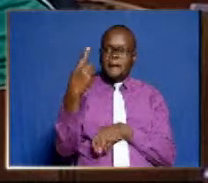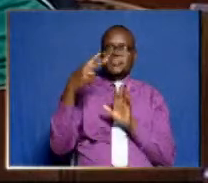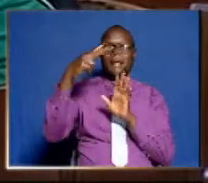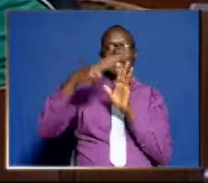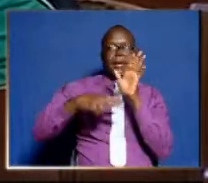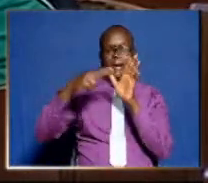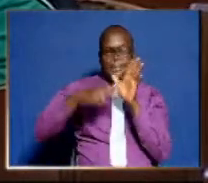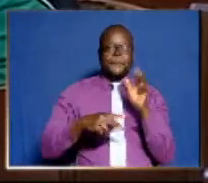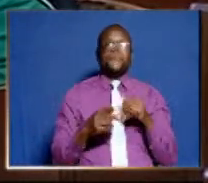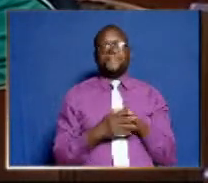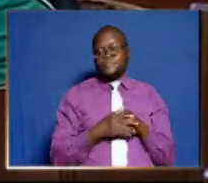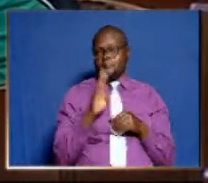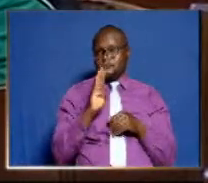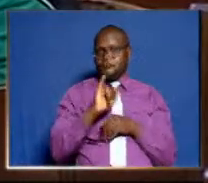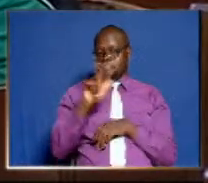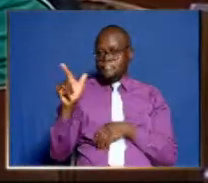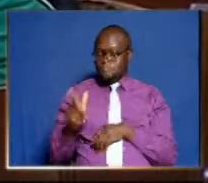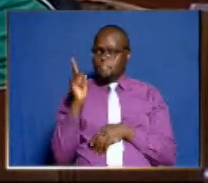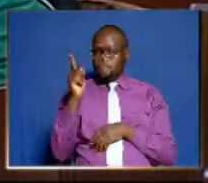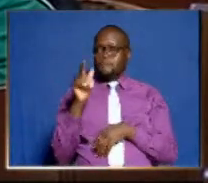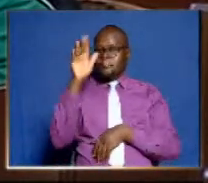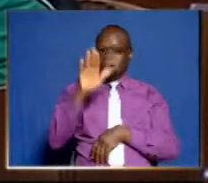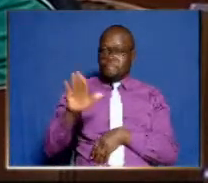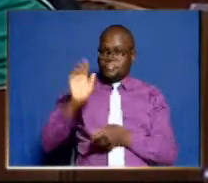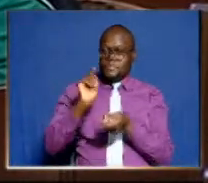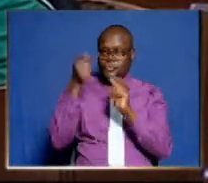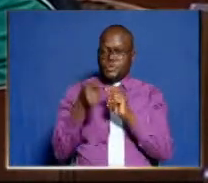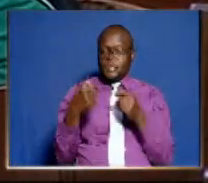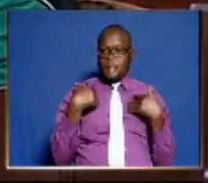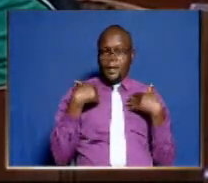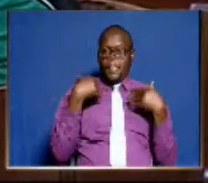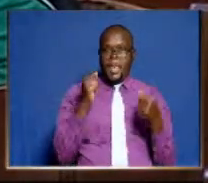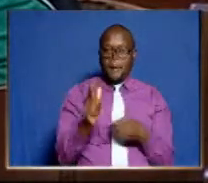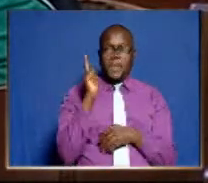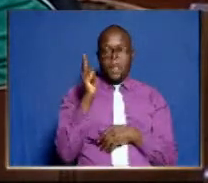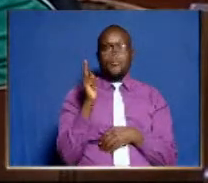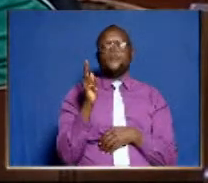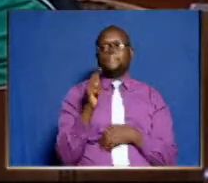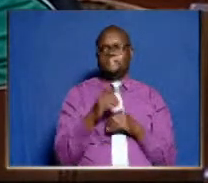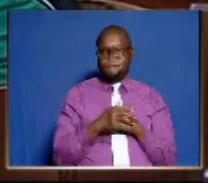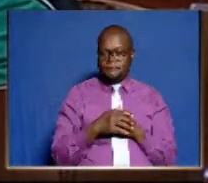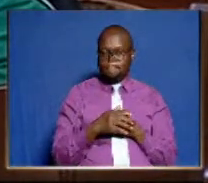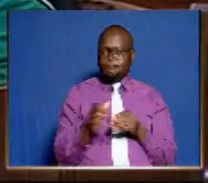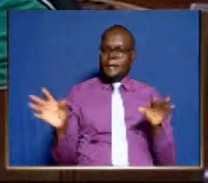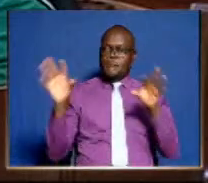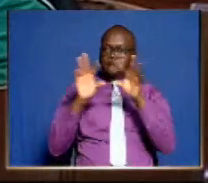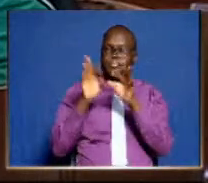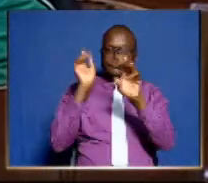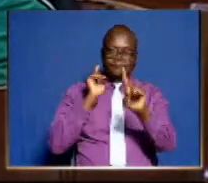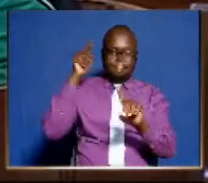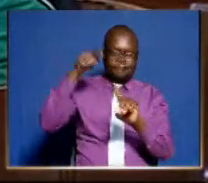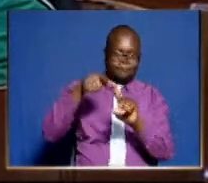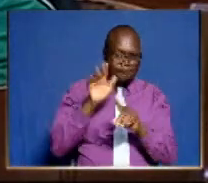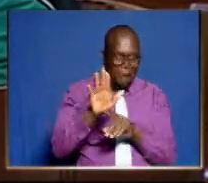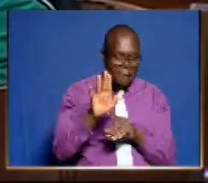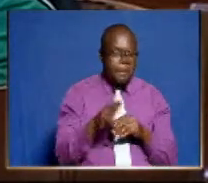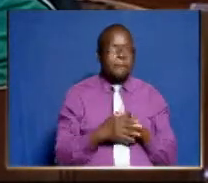reading. A bill for an act of parliament to amend the Health Act and for connected